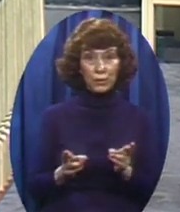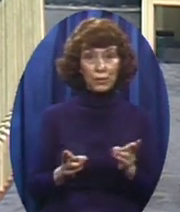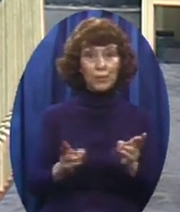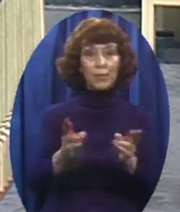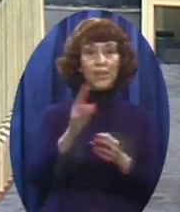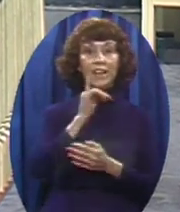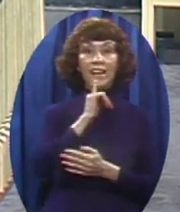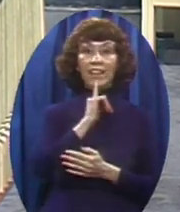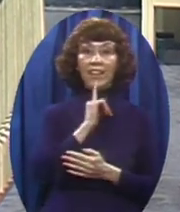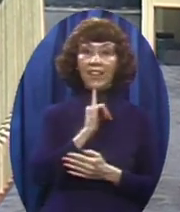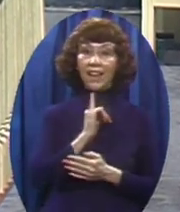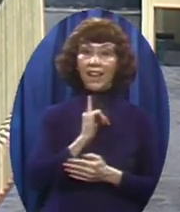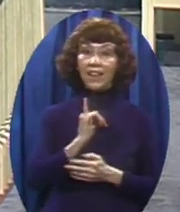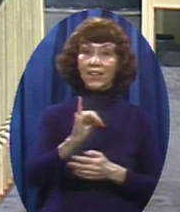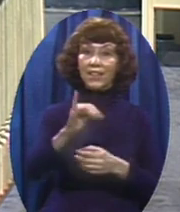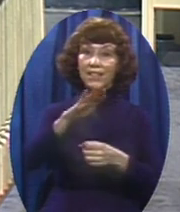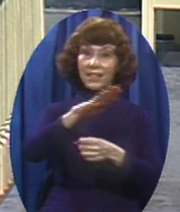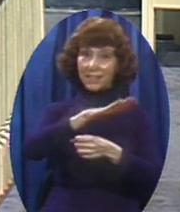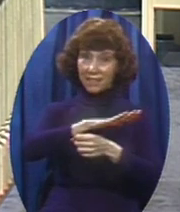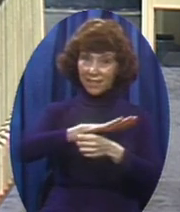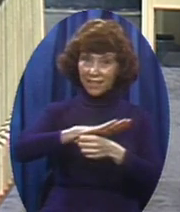there's quite enough